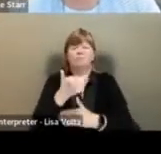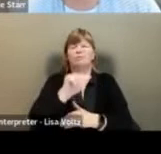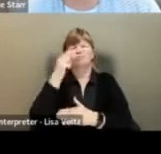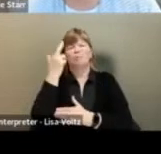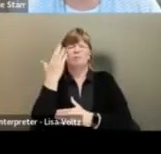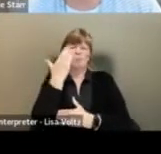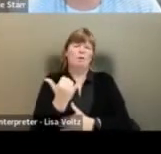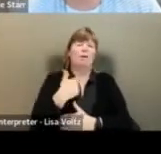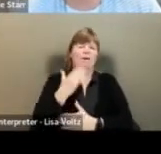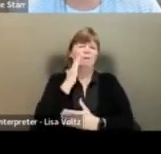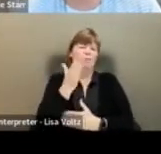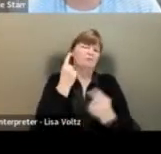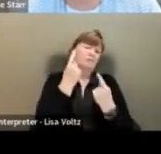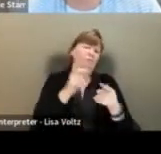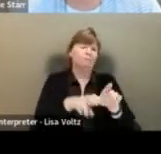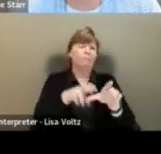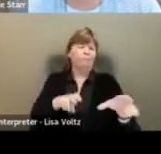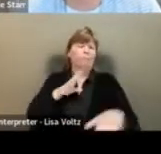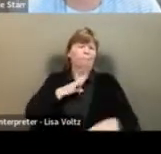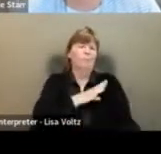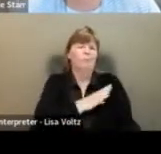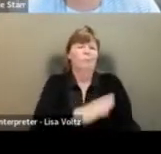why I would consider leaving a board.